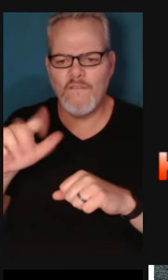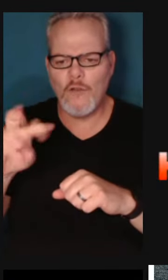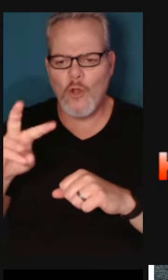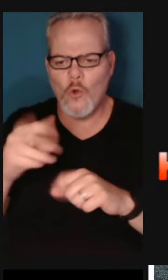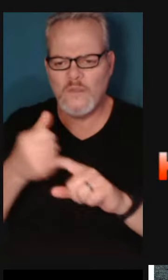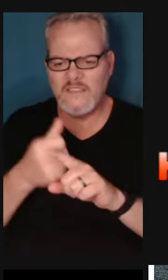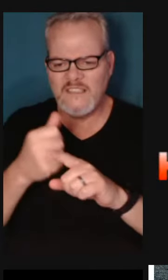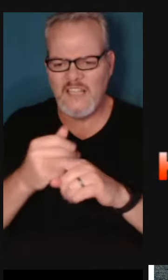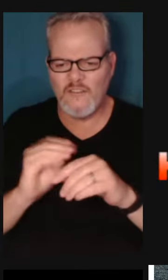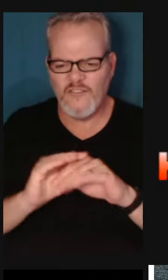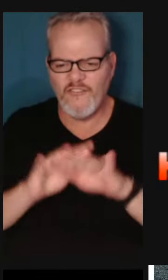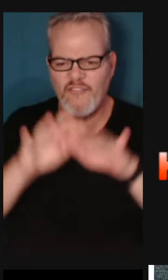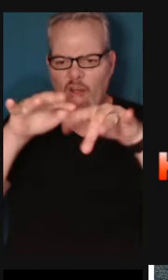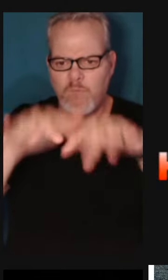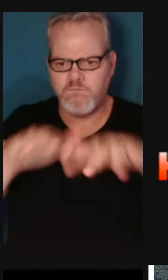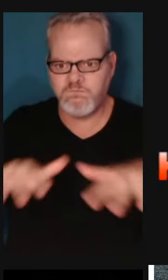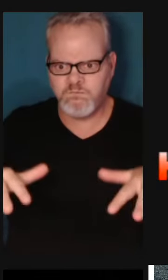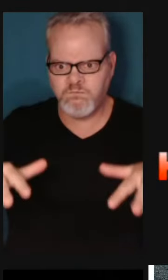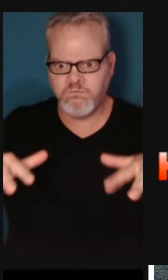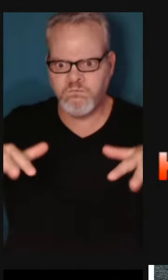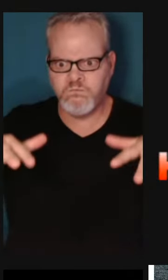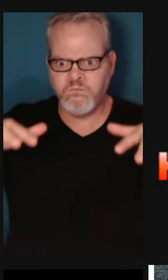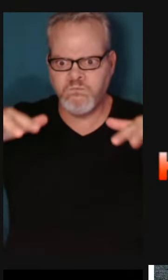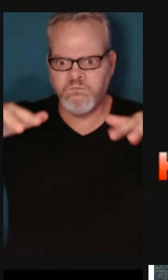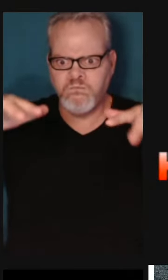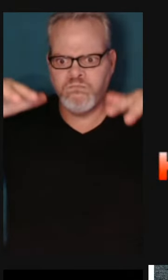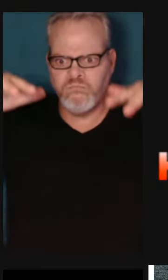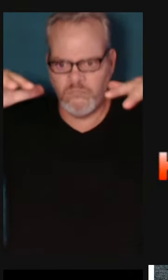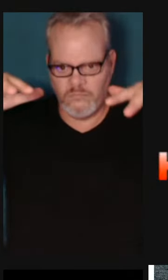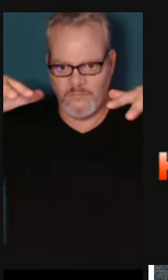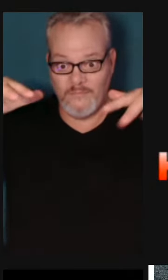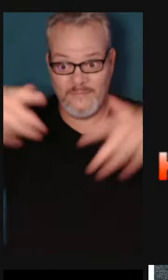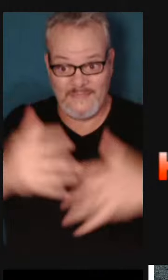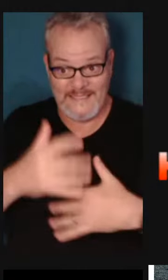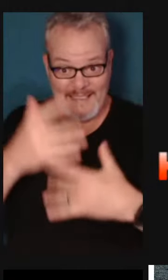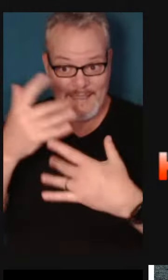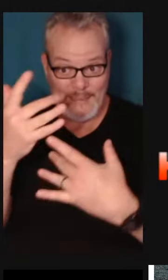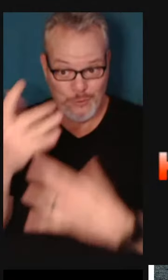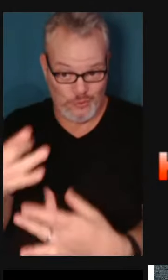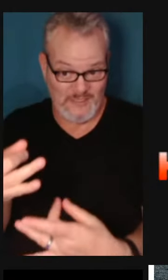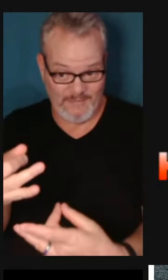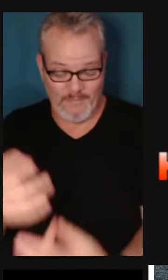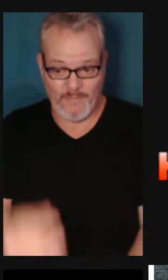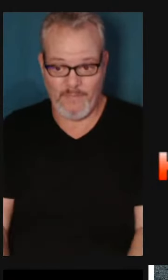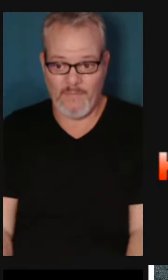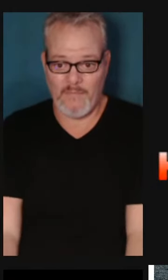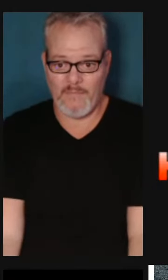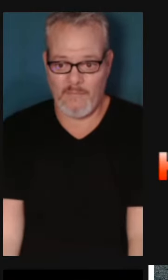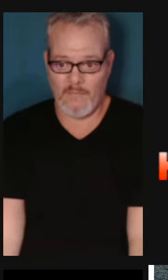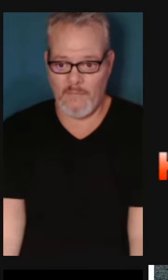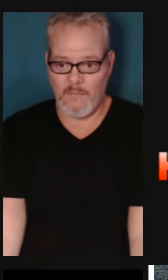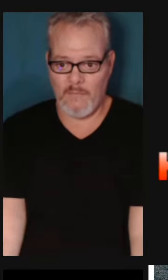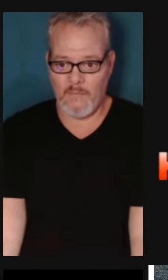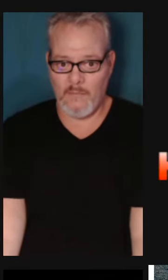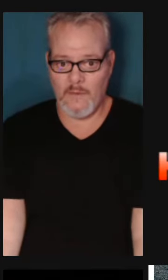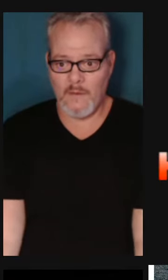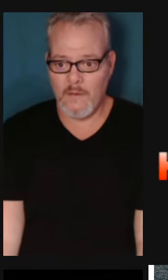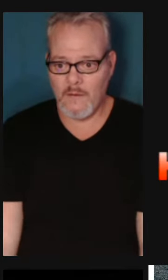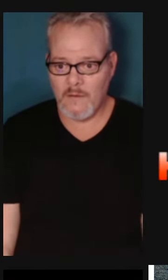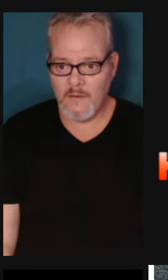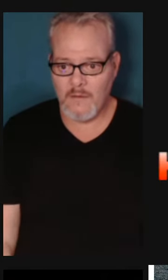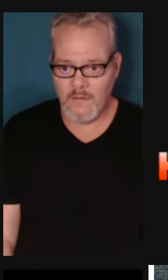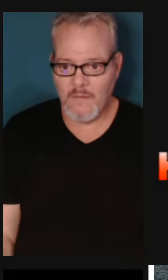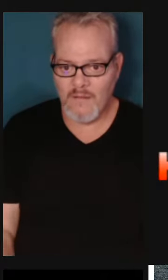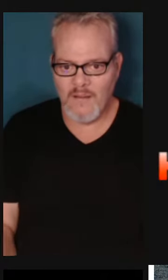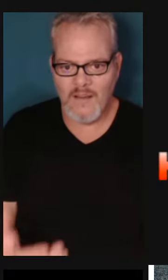upper caldera floor of Kīlauea. Which is interesting. So that's the question that they pose there, right? Which they're going to answer it, but